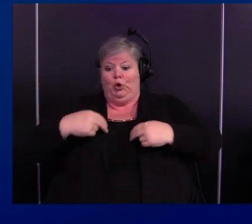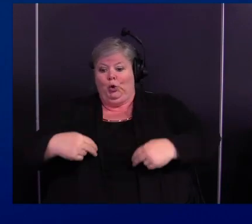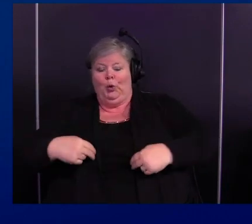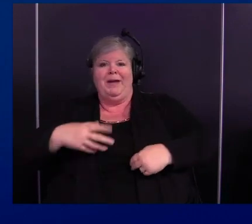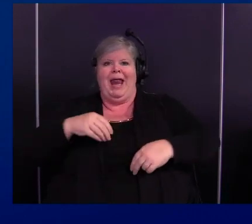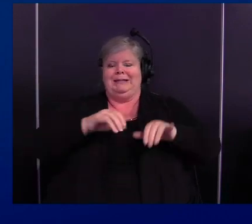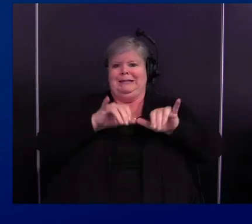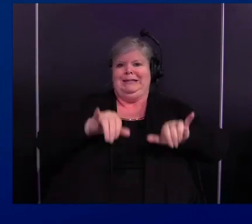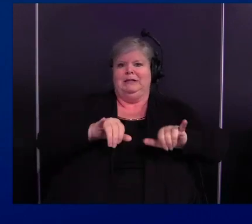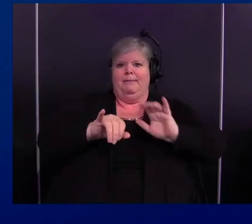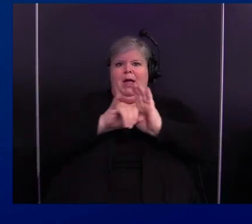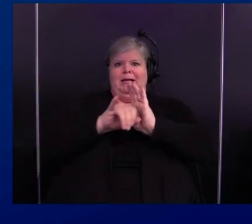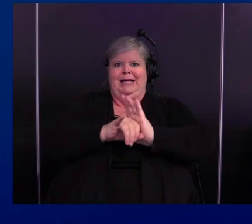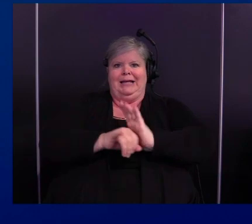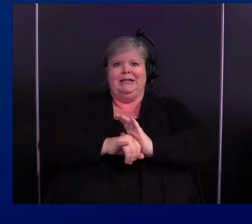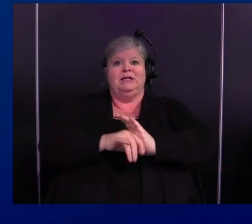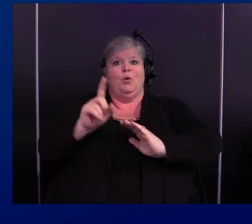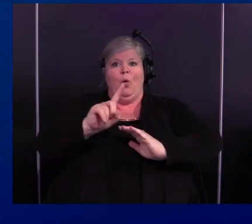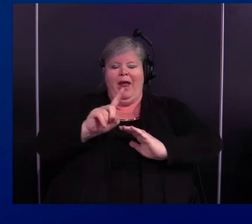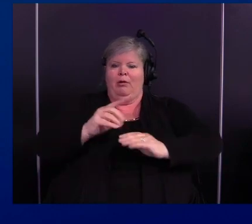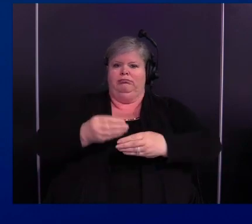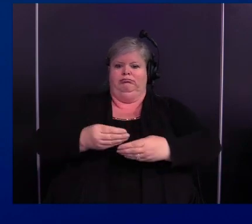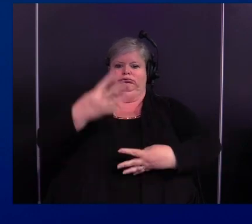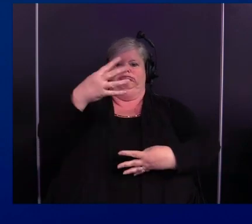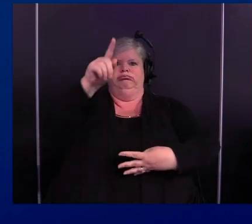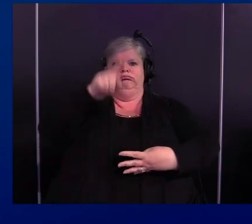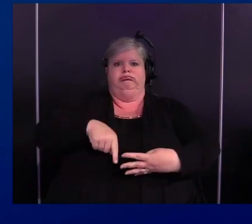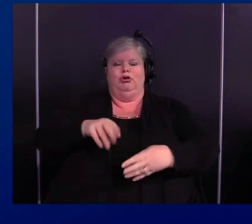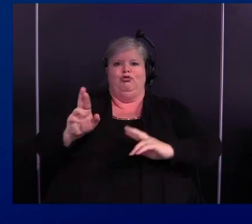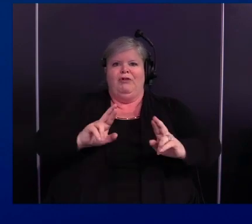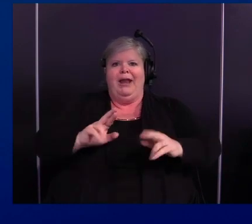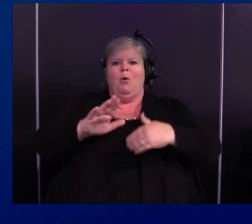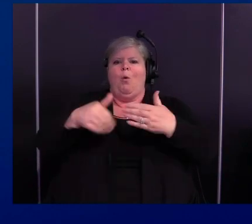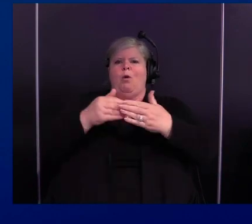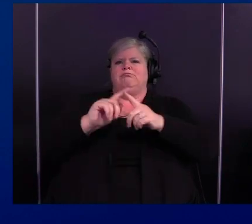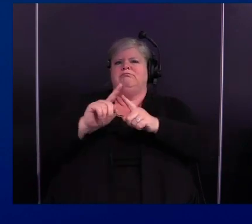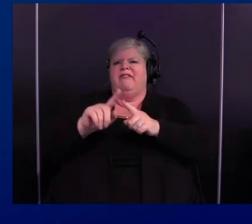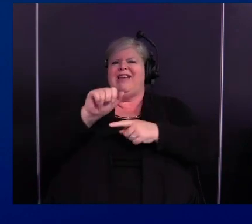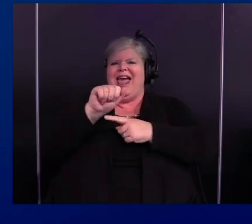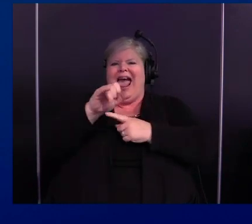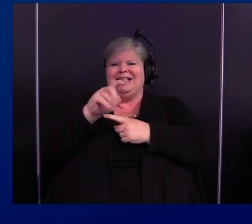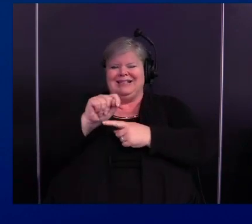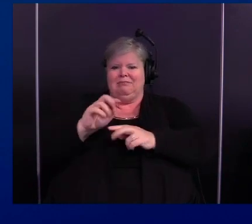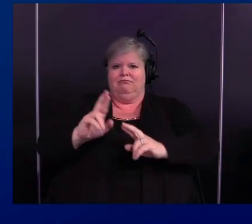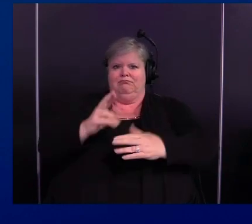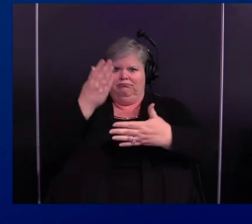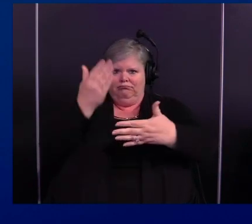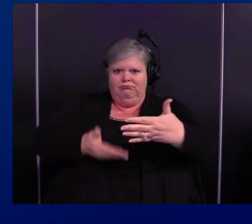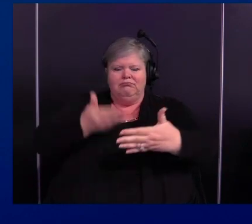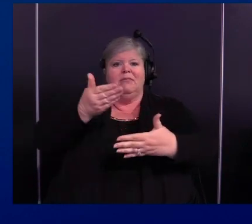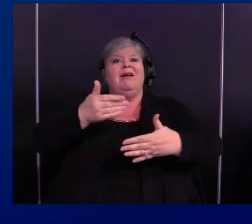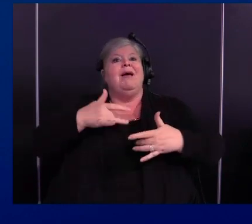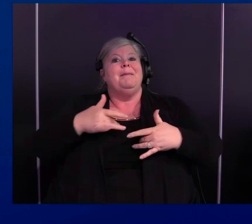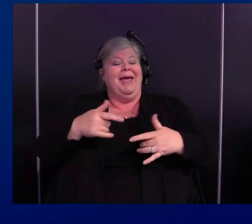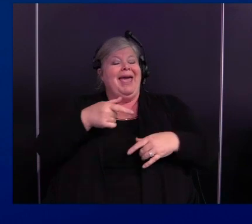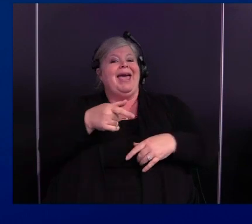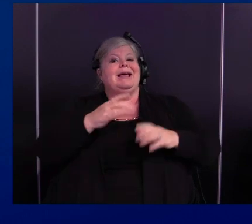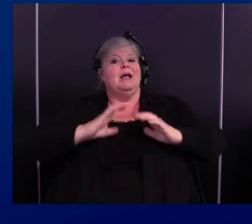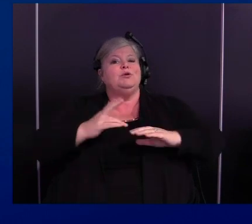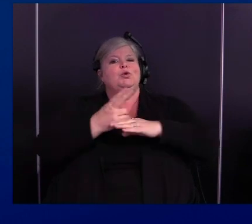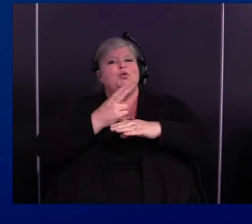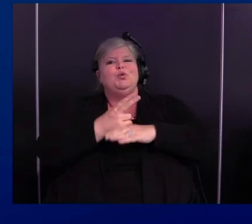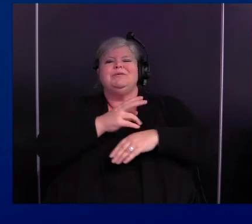directory, right? That's kind of their single source of truth of here's all the assets that I have. And a lot of customers have used Active Directory for that, just